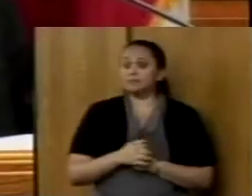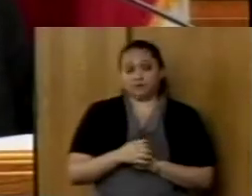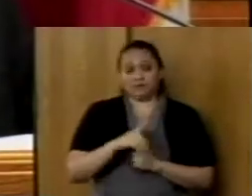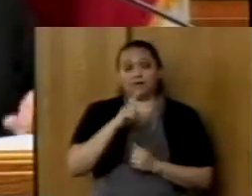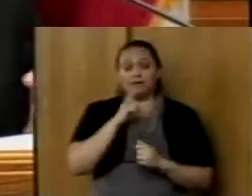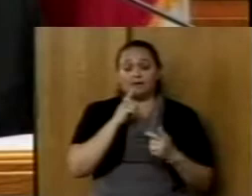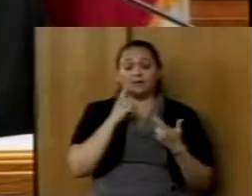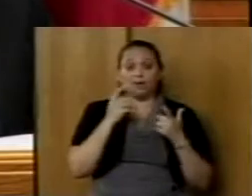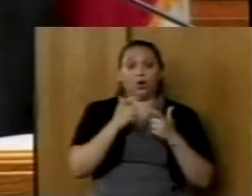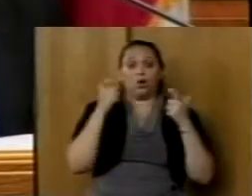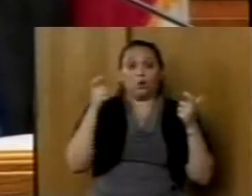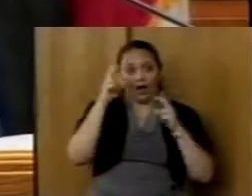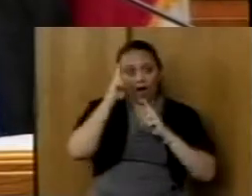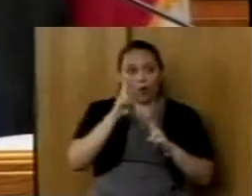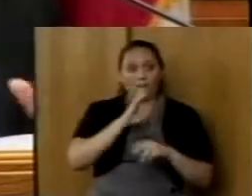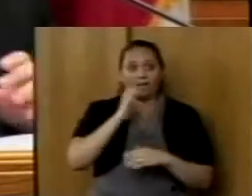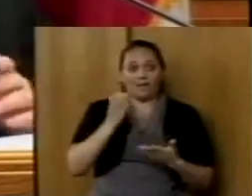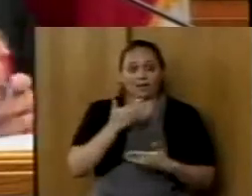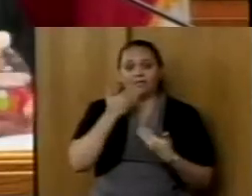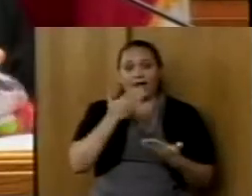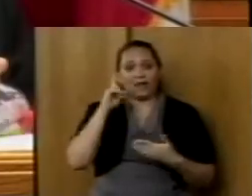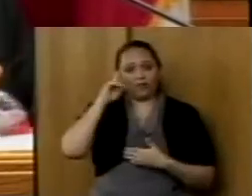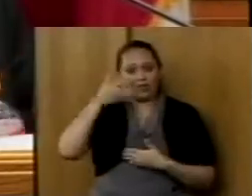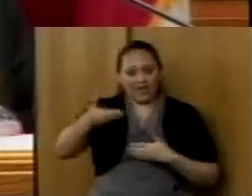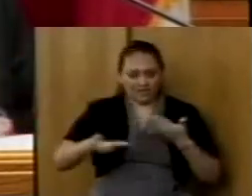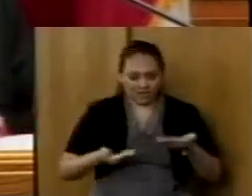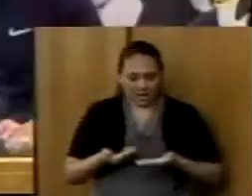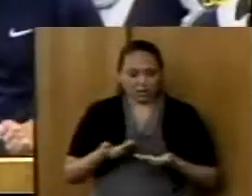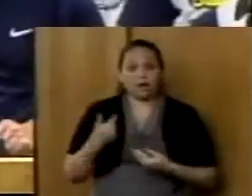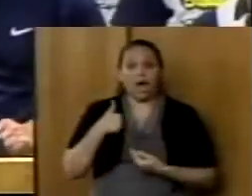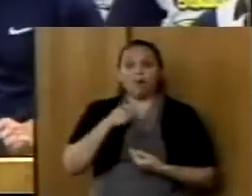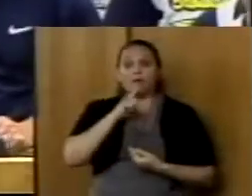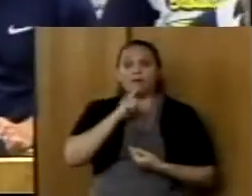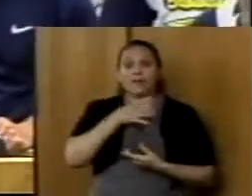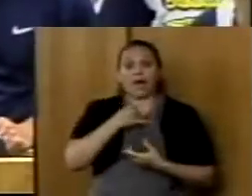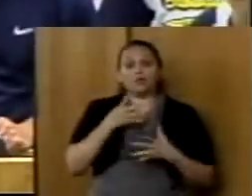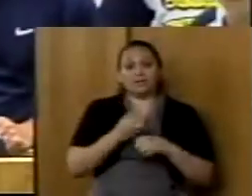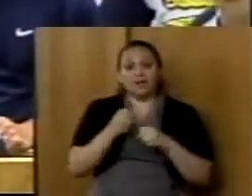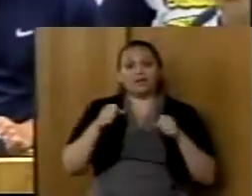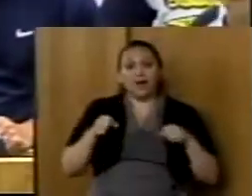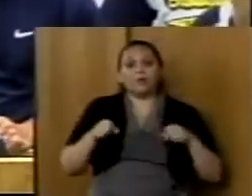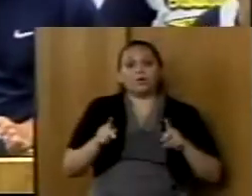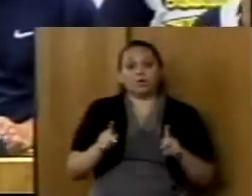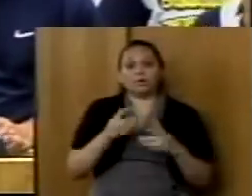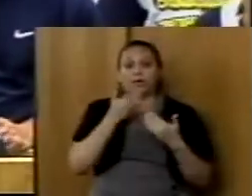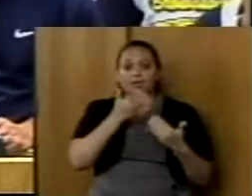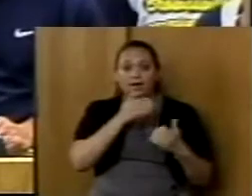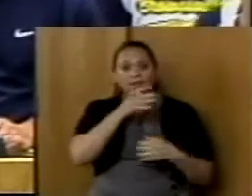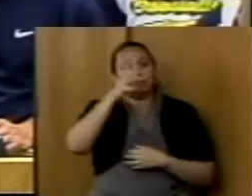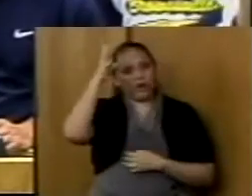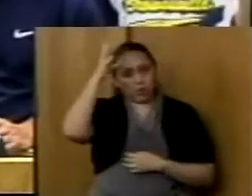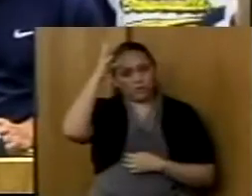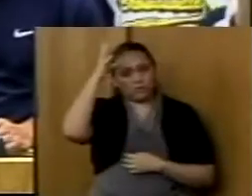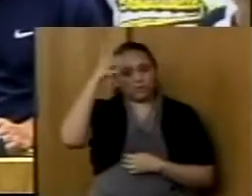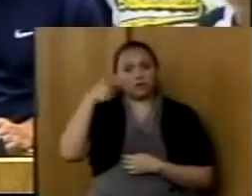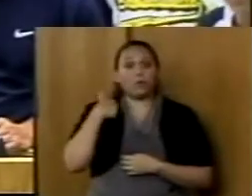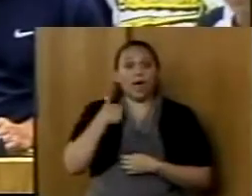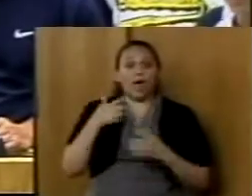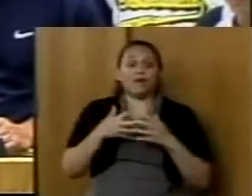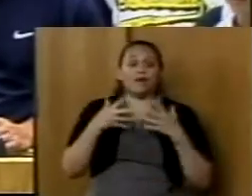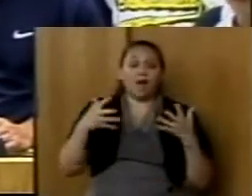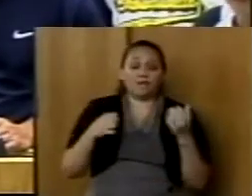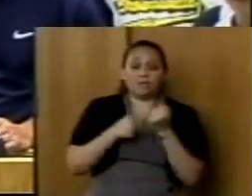It's a great honor to be here. Thank you for the invitation. I would really like to take this opportunity to thank the parents. We have a